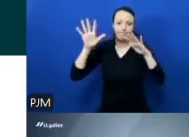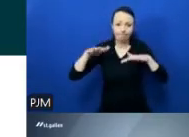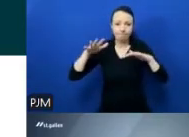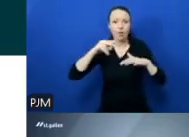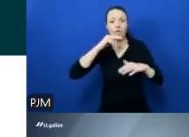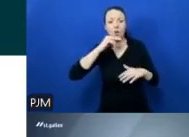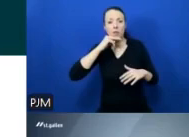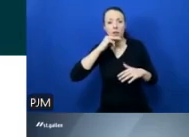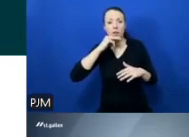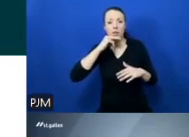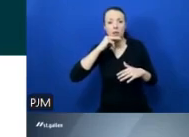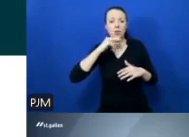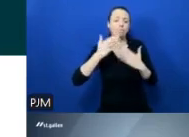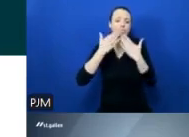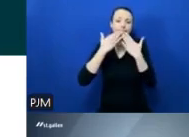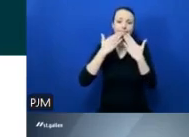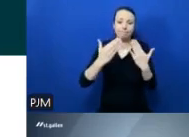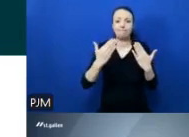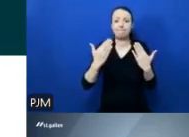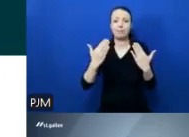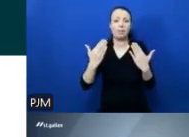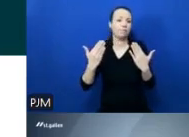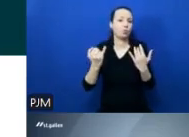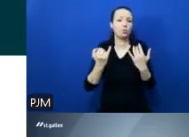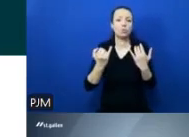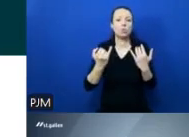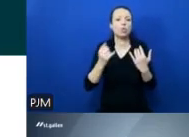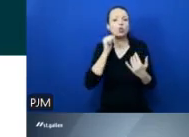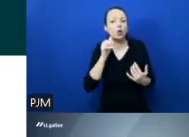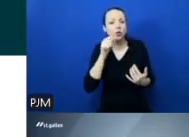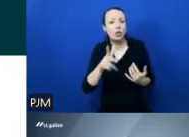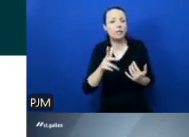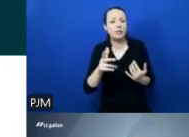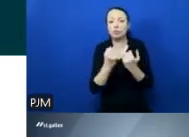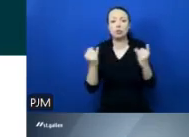heavy precipitation and hydraulic overland scenario